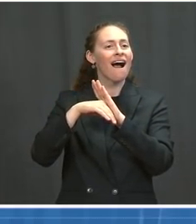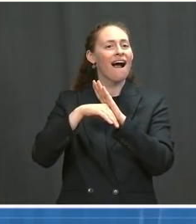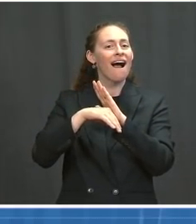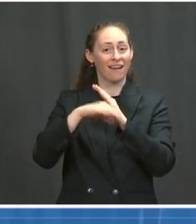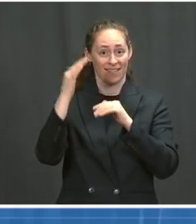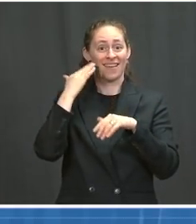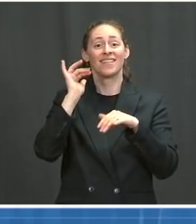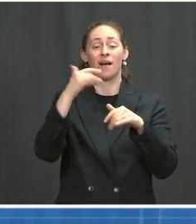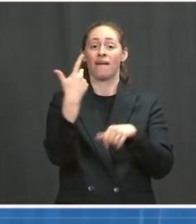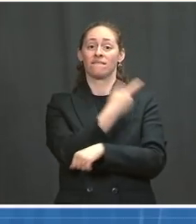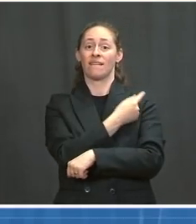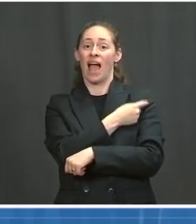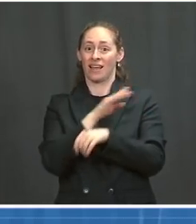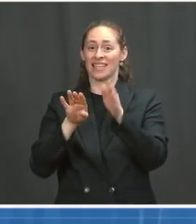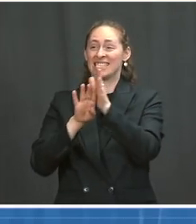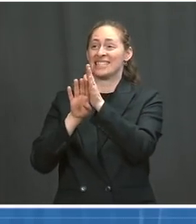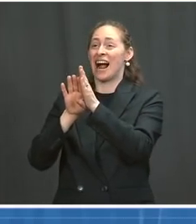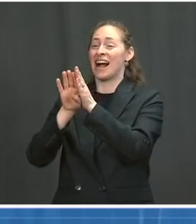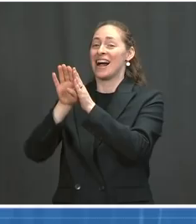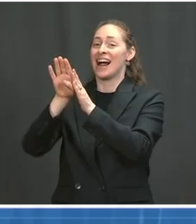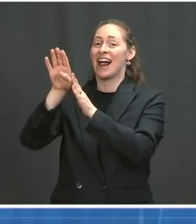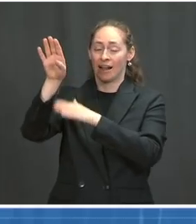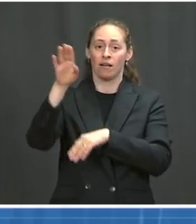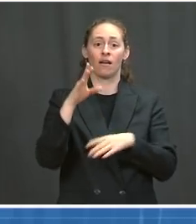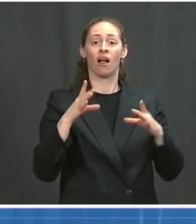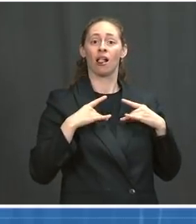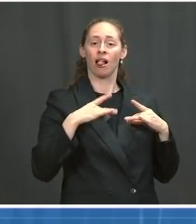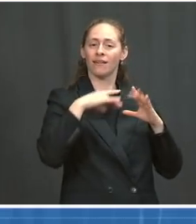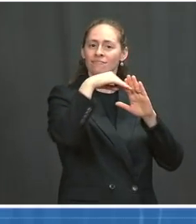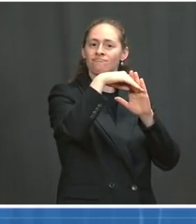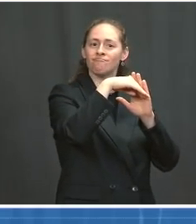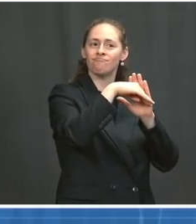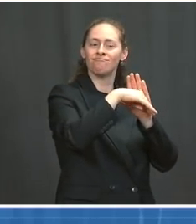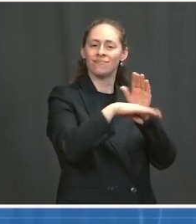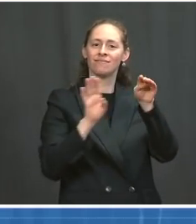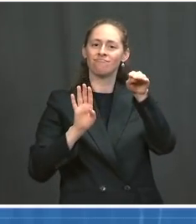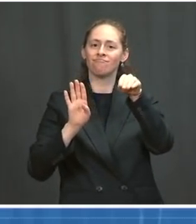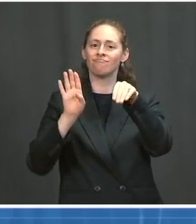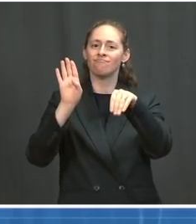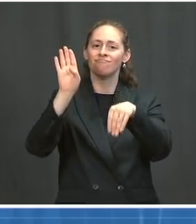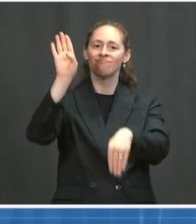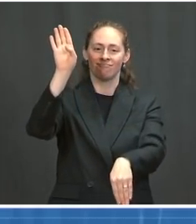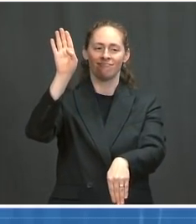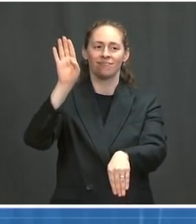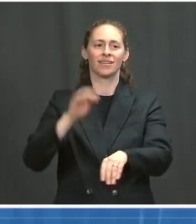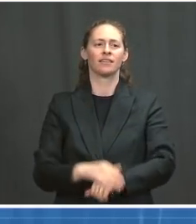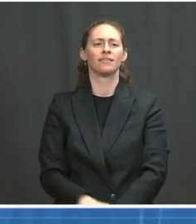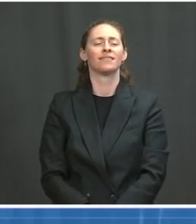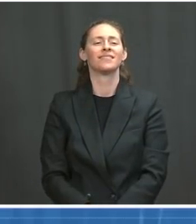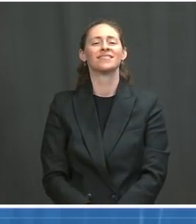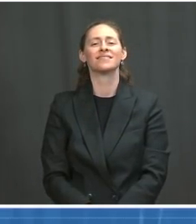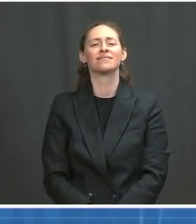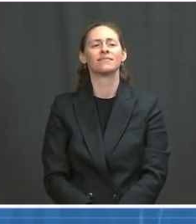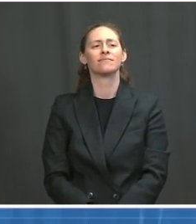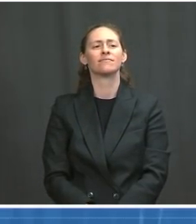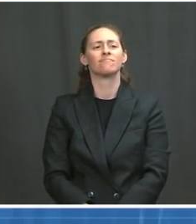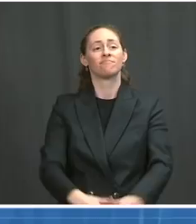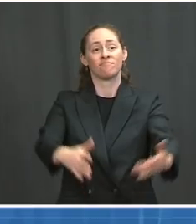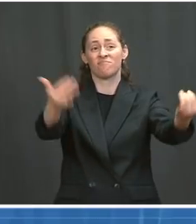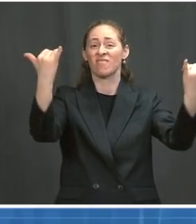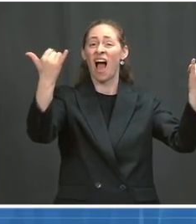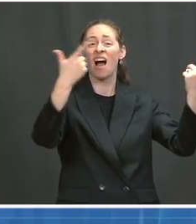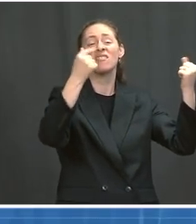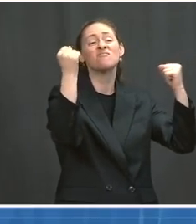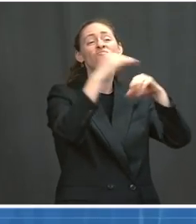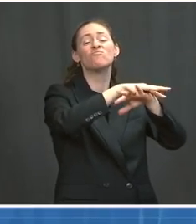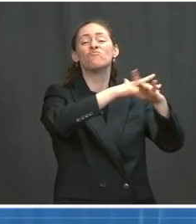21st, the cases continued to come down. And then when they were fully reopened with a substantial proportion